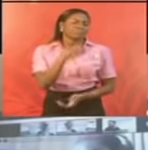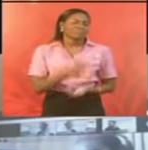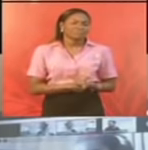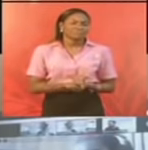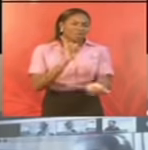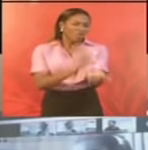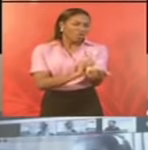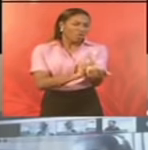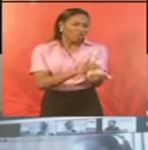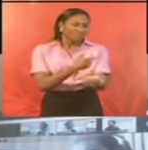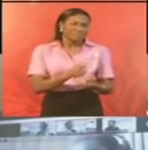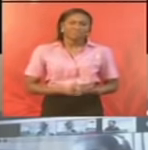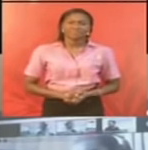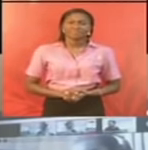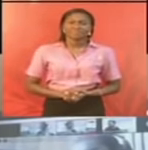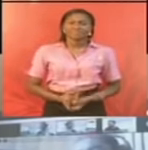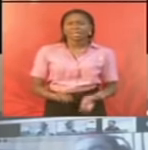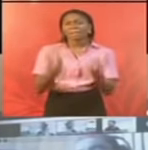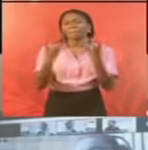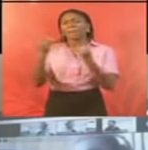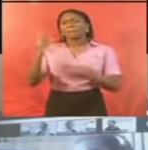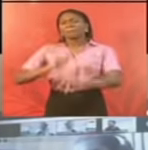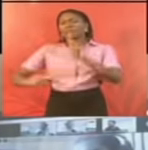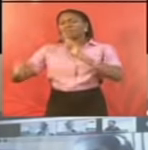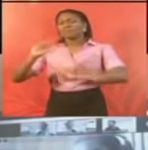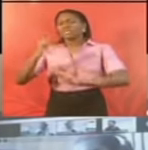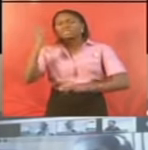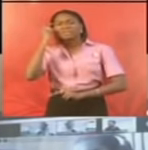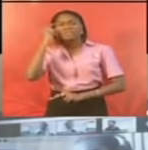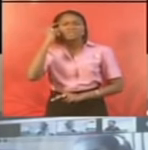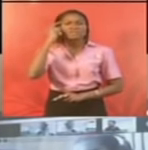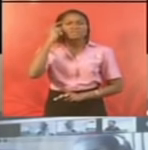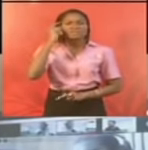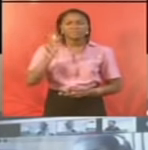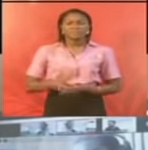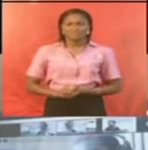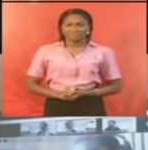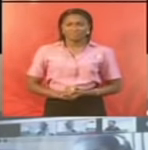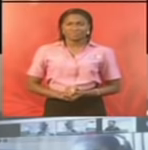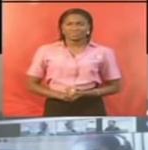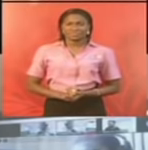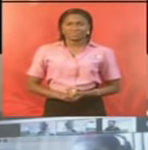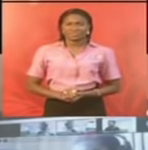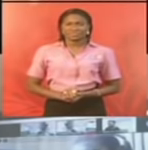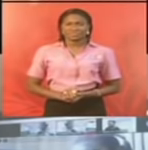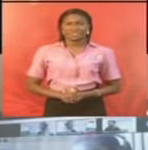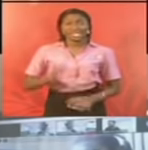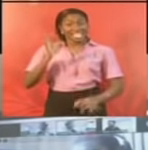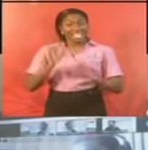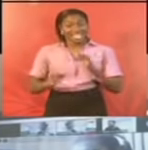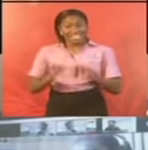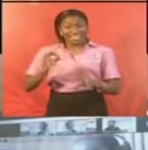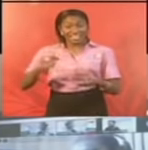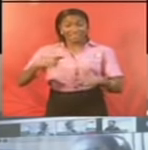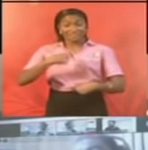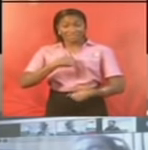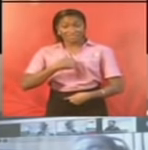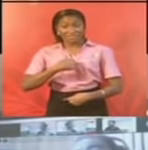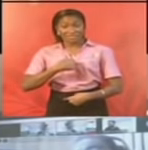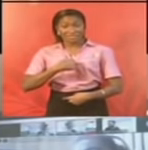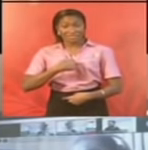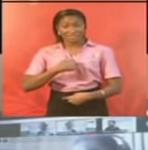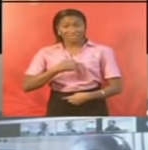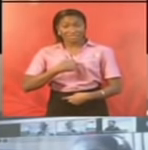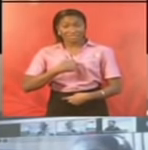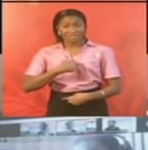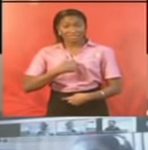a lingering view that there might be some deleterious effects on general body health if there is an